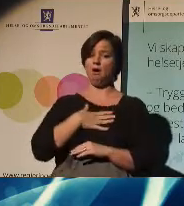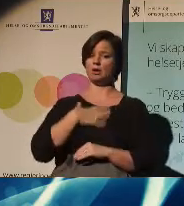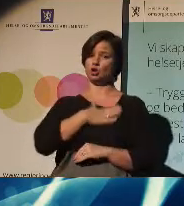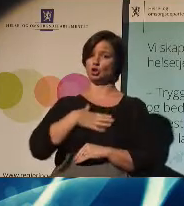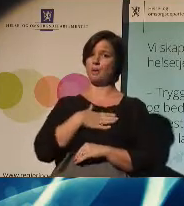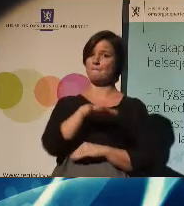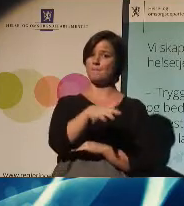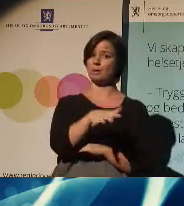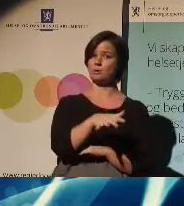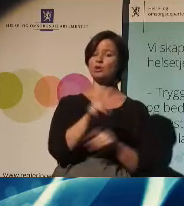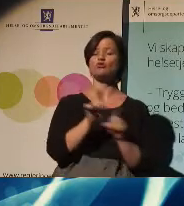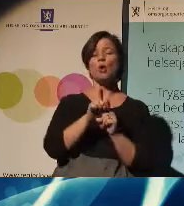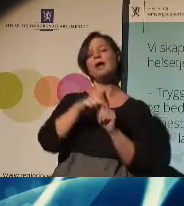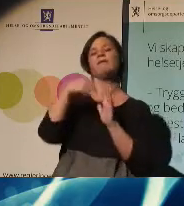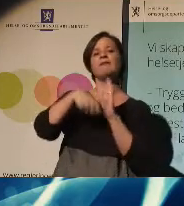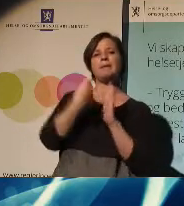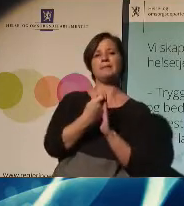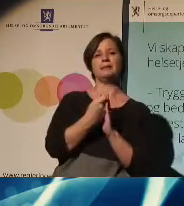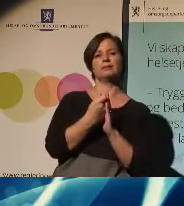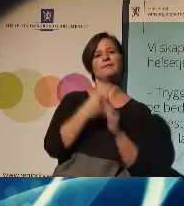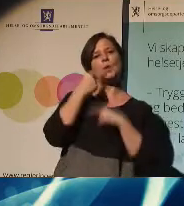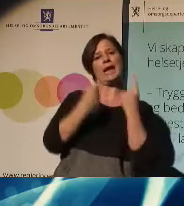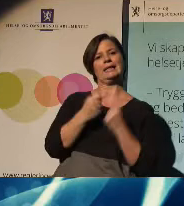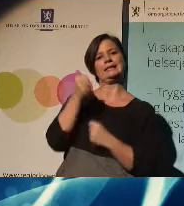And let this film speak for itself.